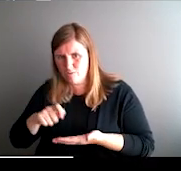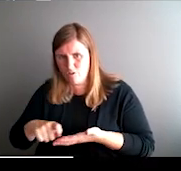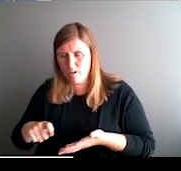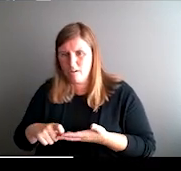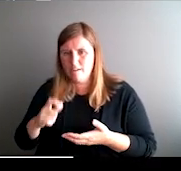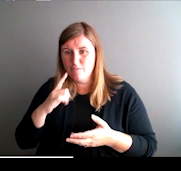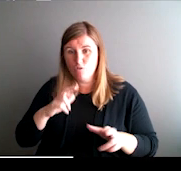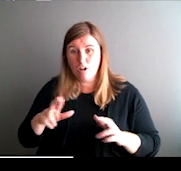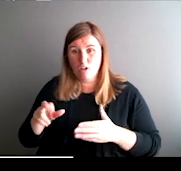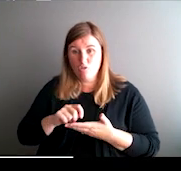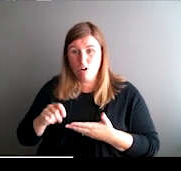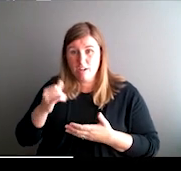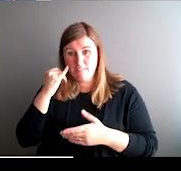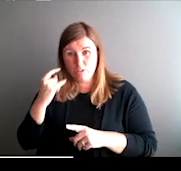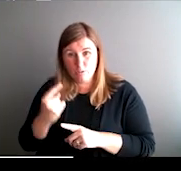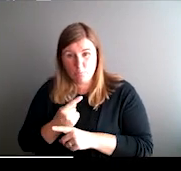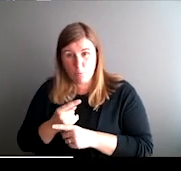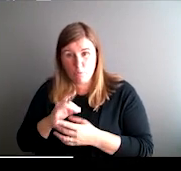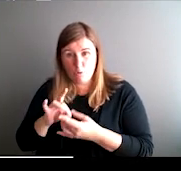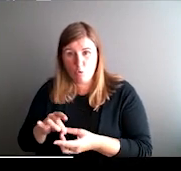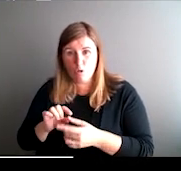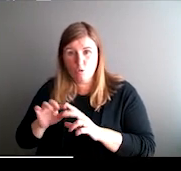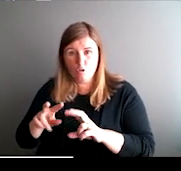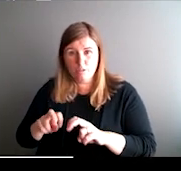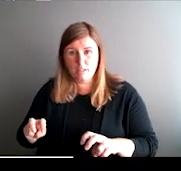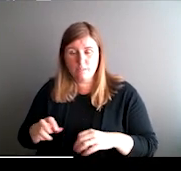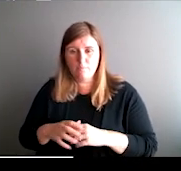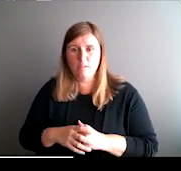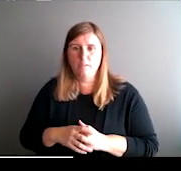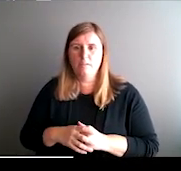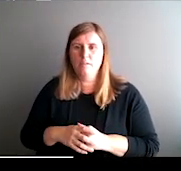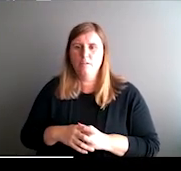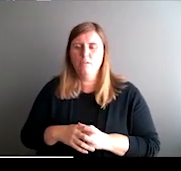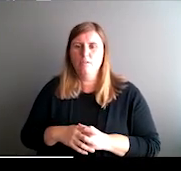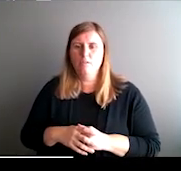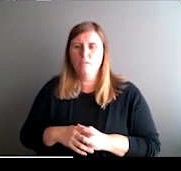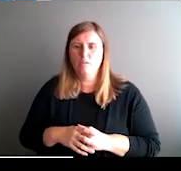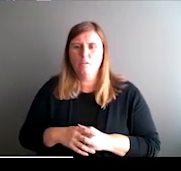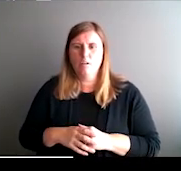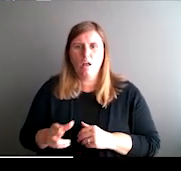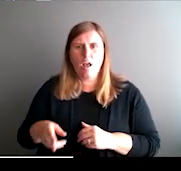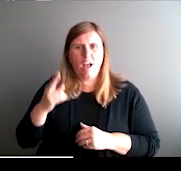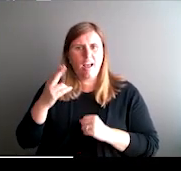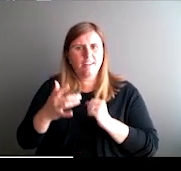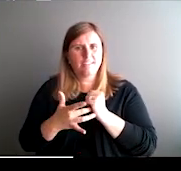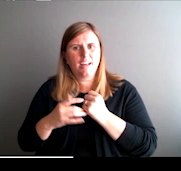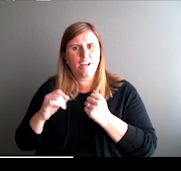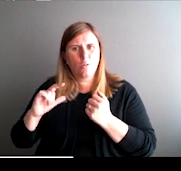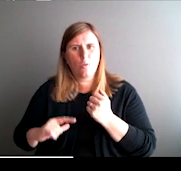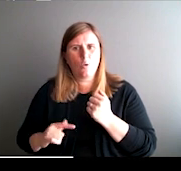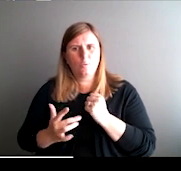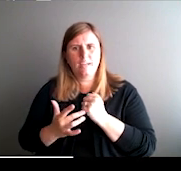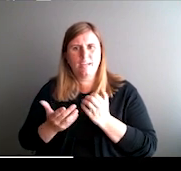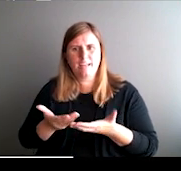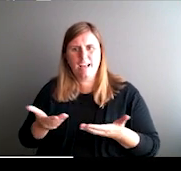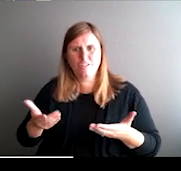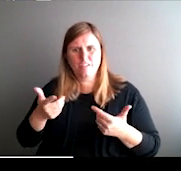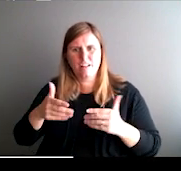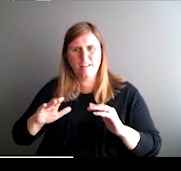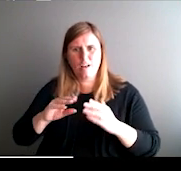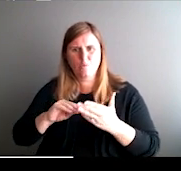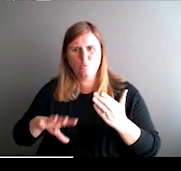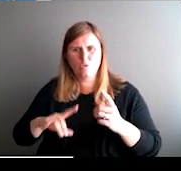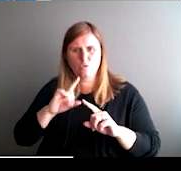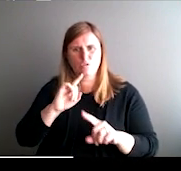they're ready to write, if that's appropriate according to assessment. There are all sorts of high-tech and low-tech gadgets that allow students